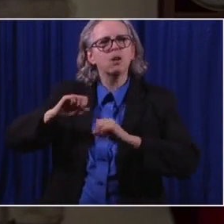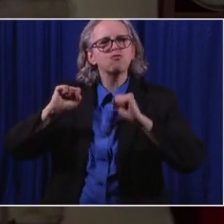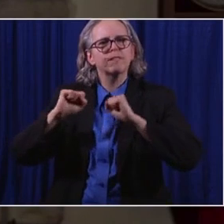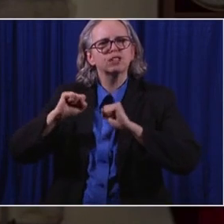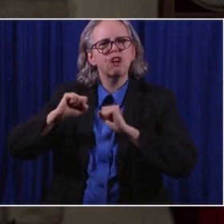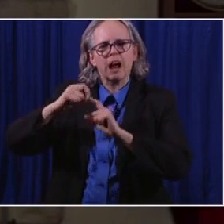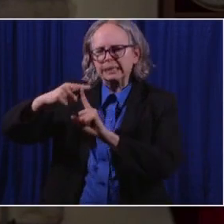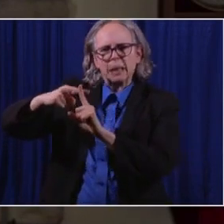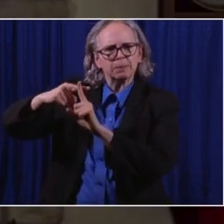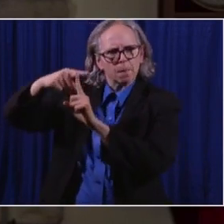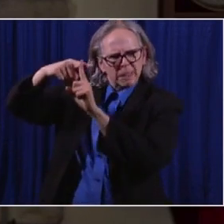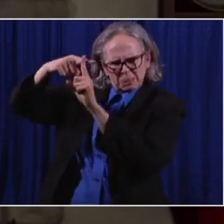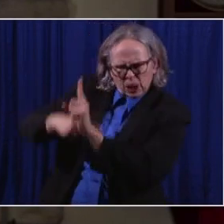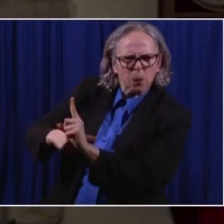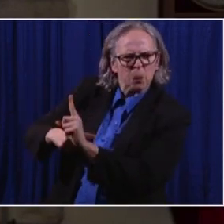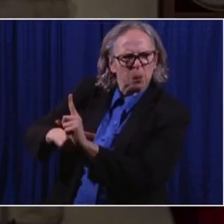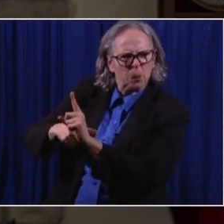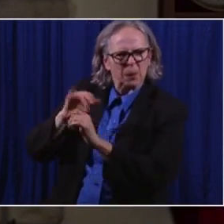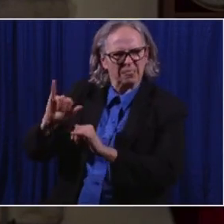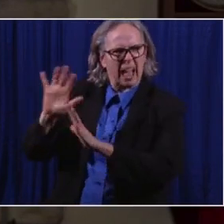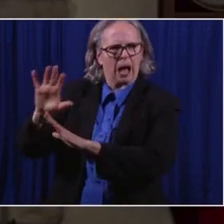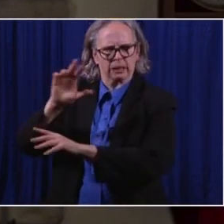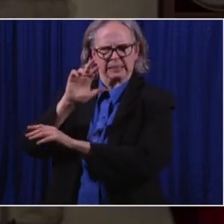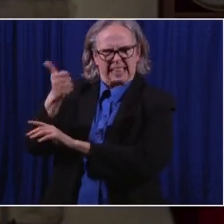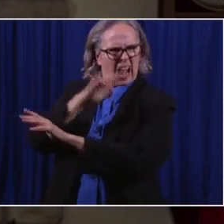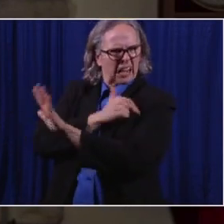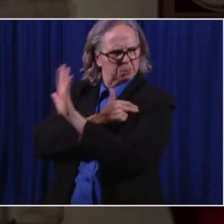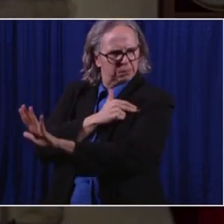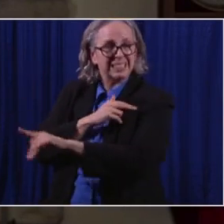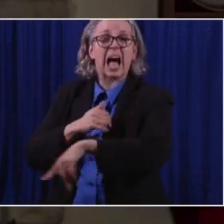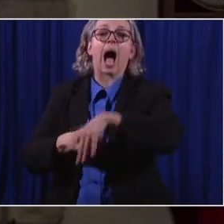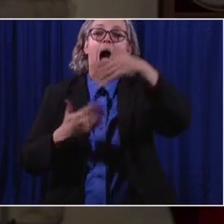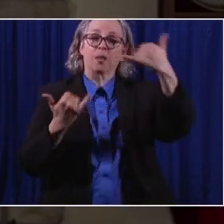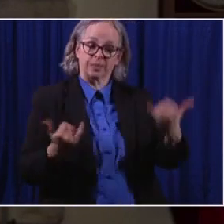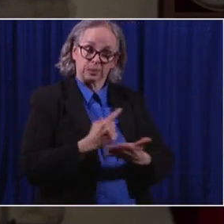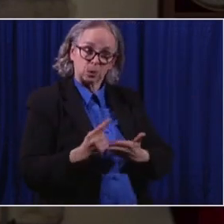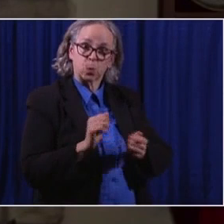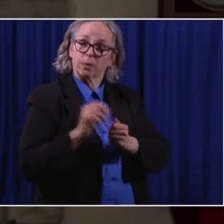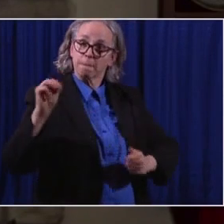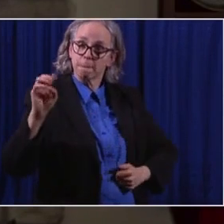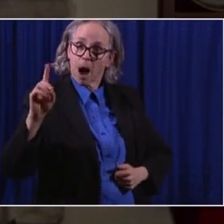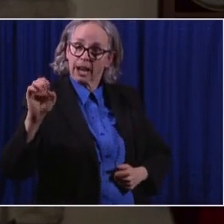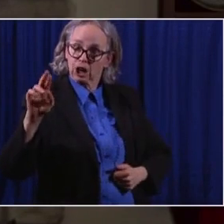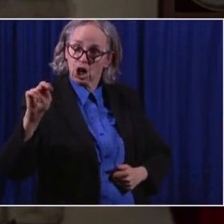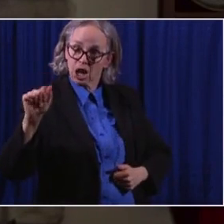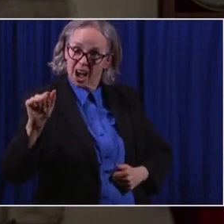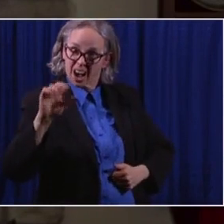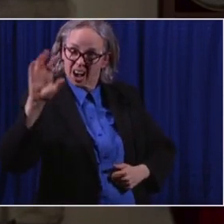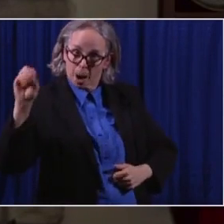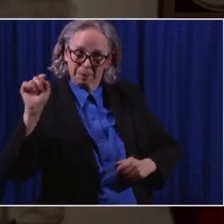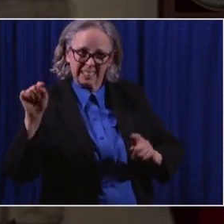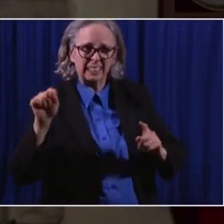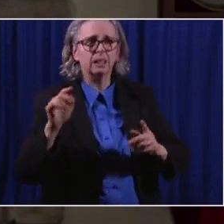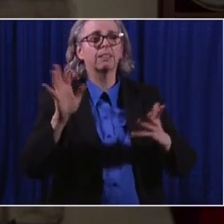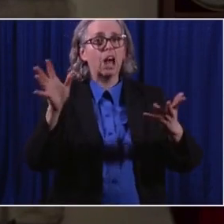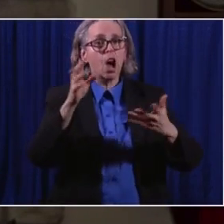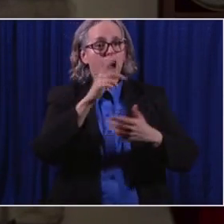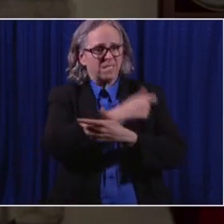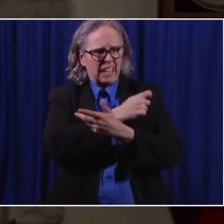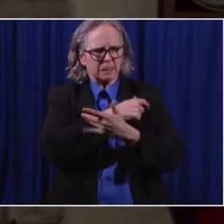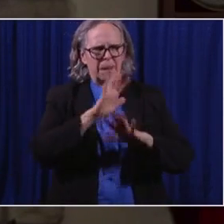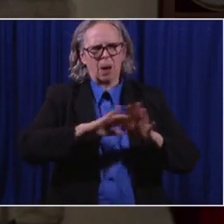which is now flowing to hospitals, that was, I can't remember the exact numbers, like 80, 90 hospitals around Ohio that were getting it.